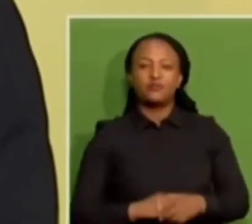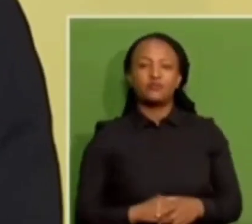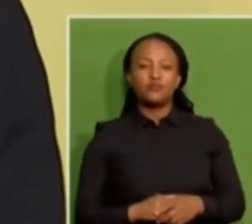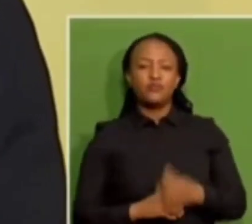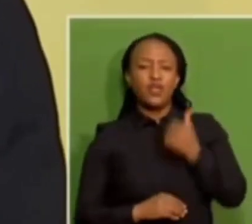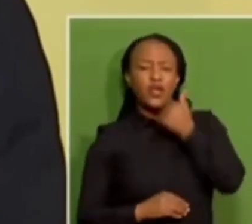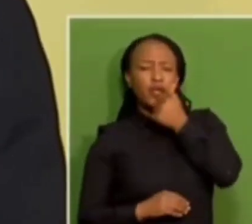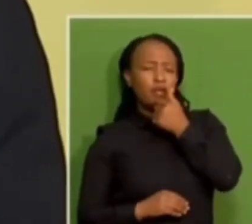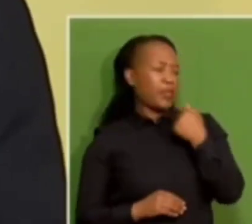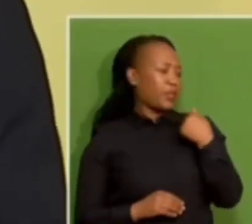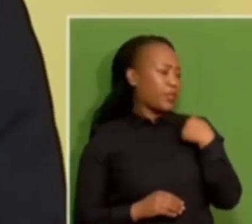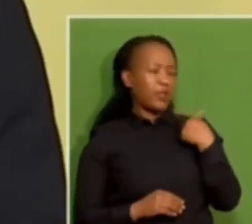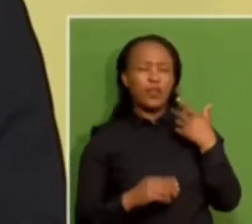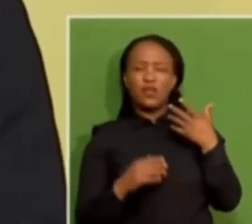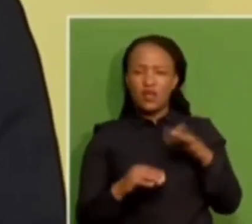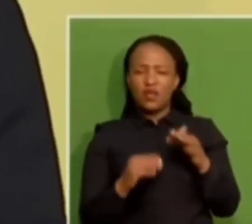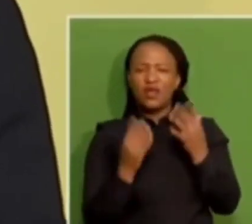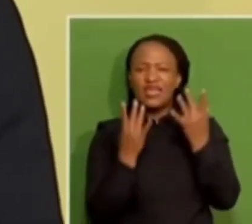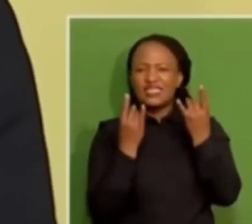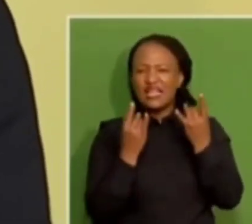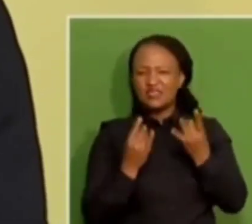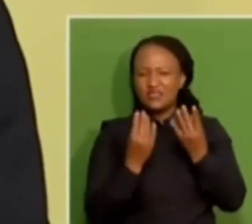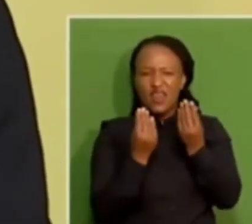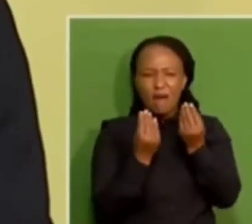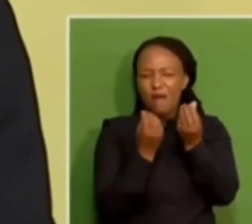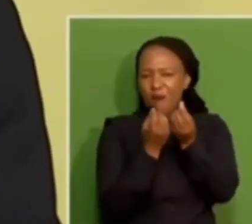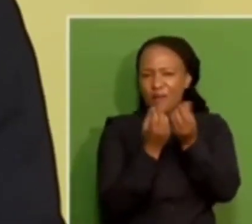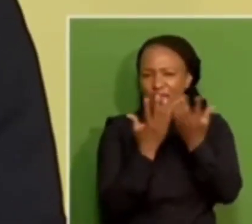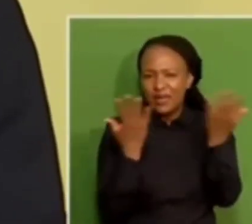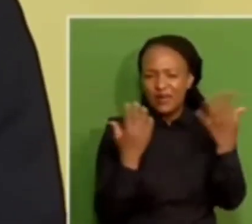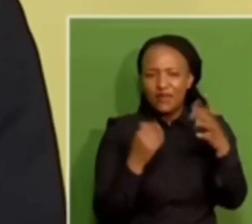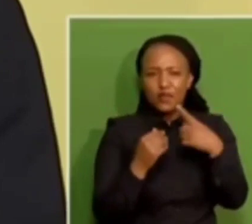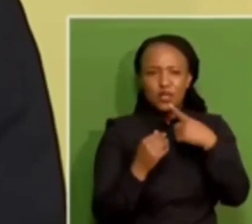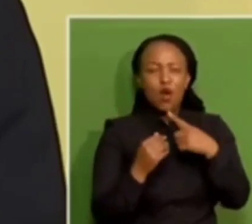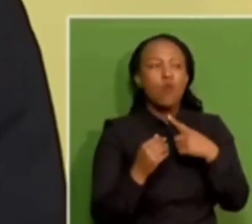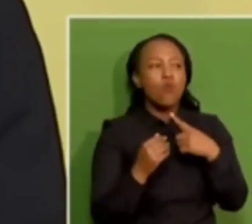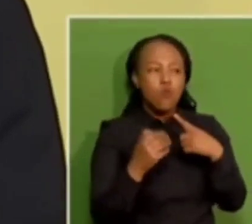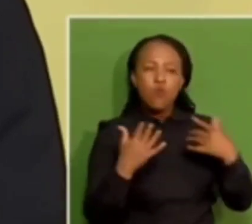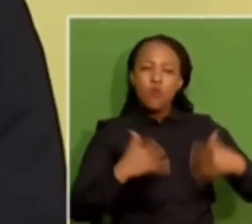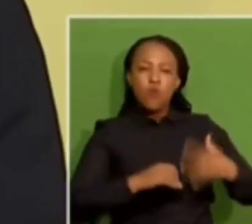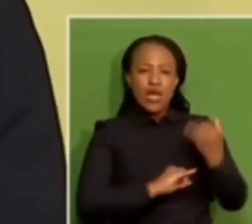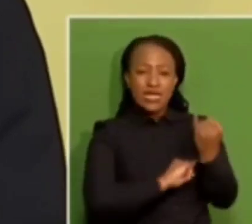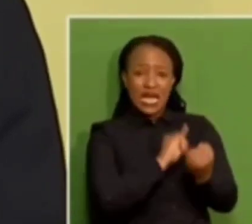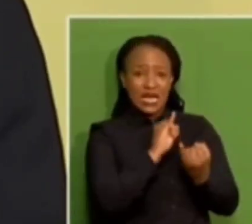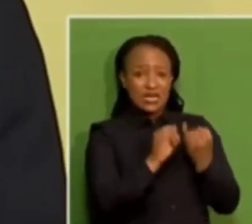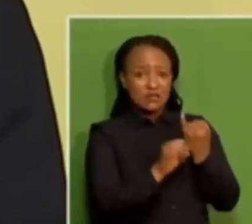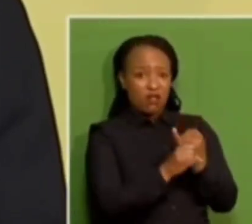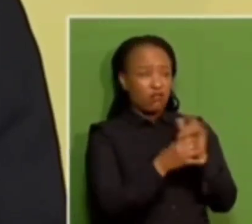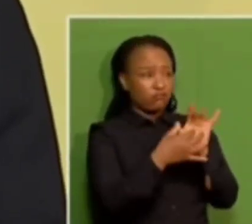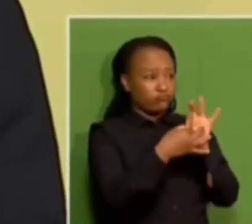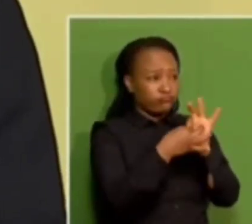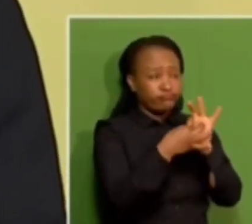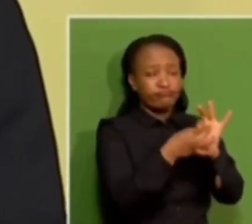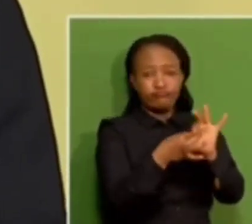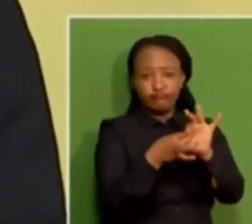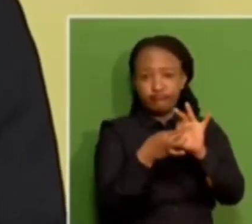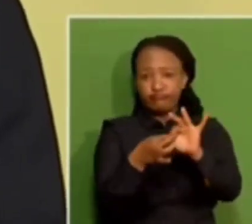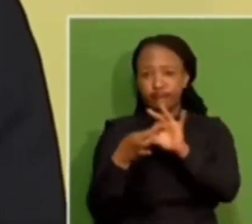recent trade statistics indicate the success of all our International links